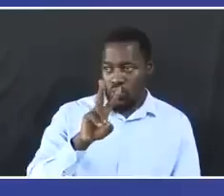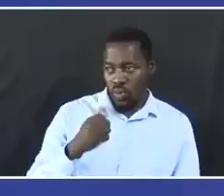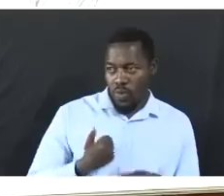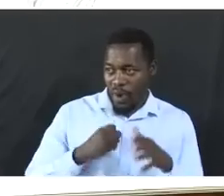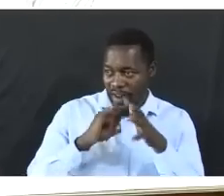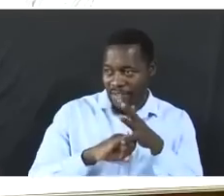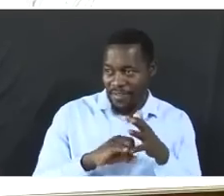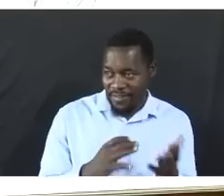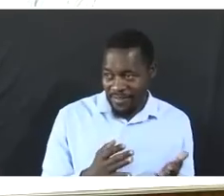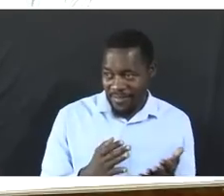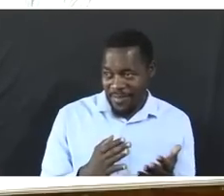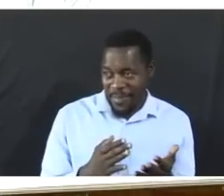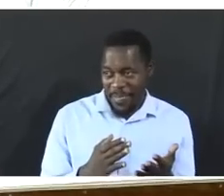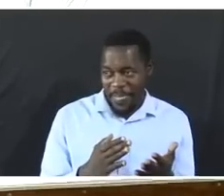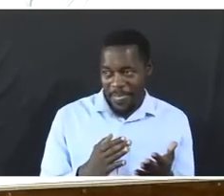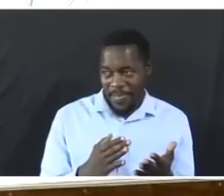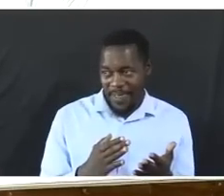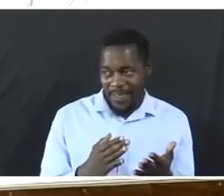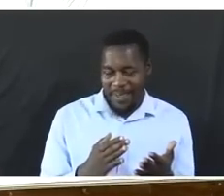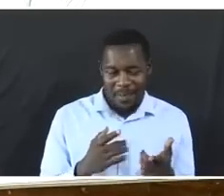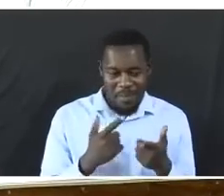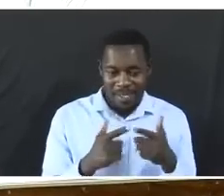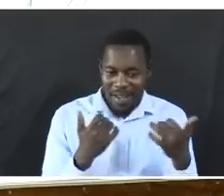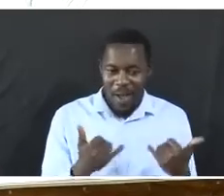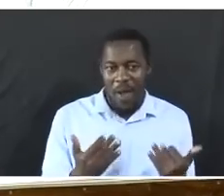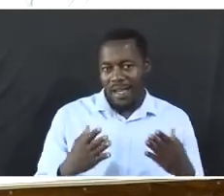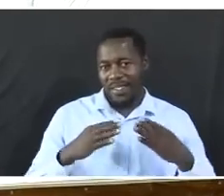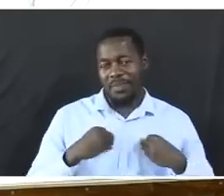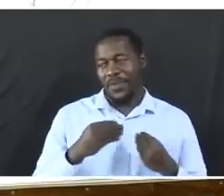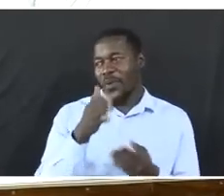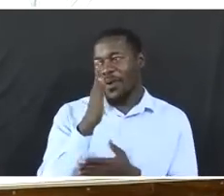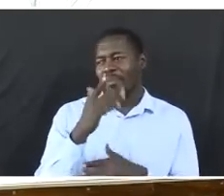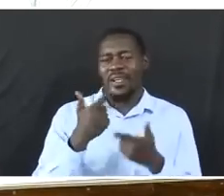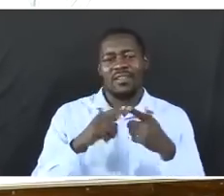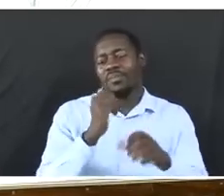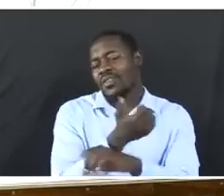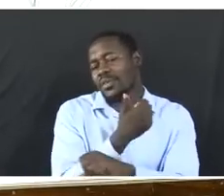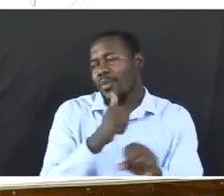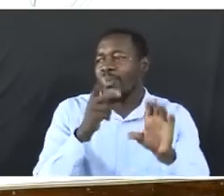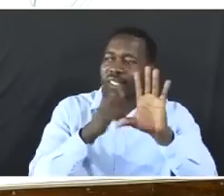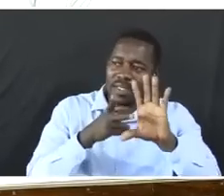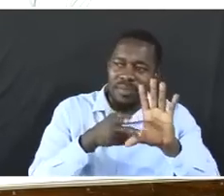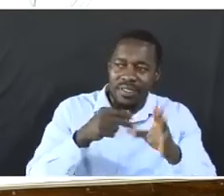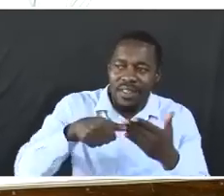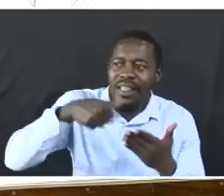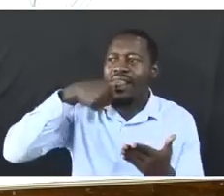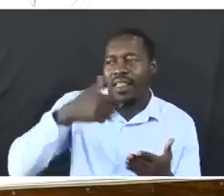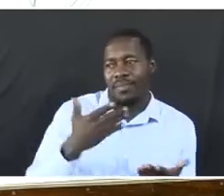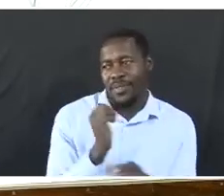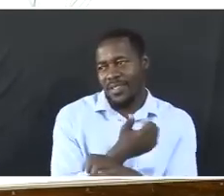Again, you're putting me on the spot, and I'll be so shy to answer it.